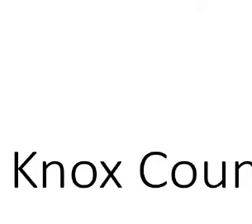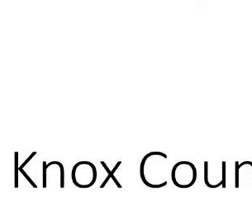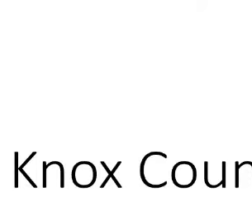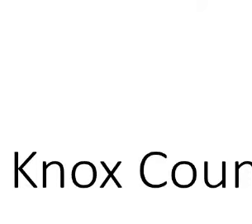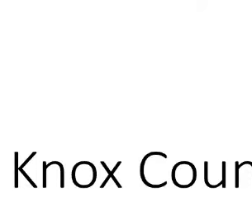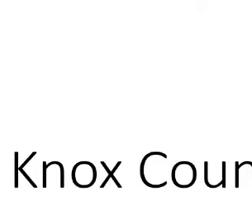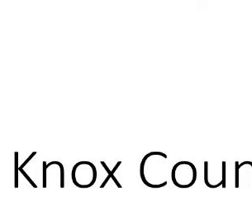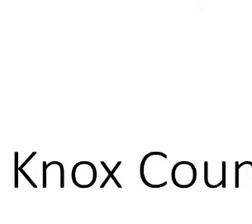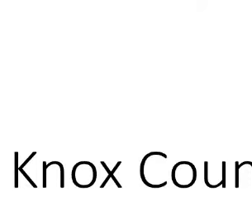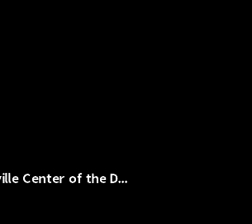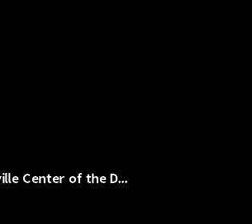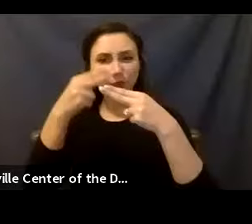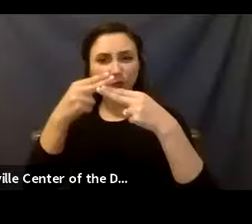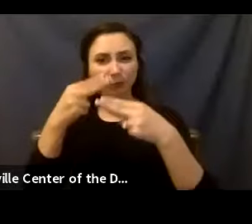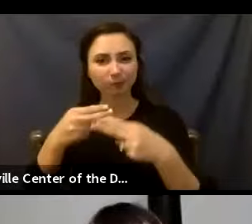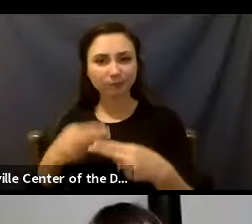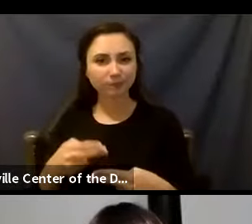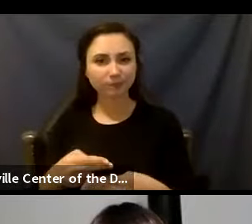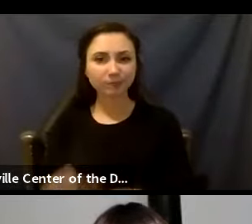with roll call today?